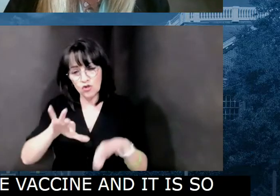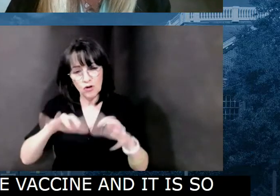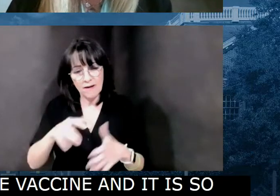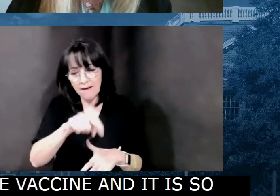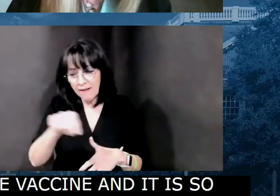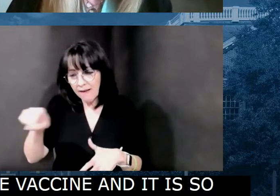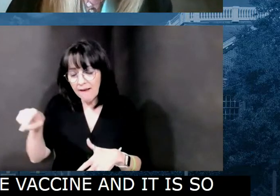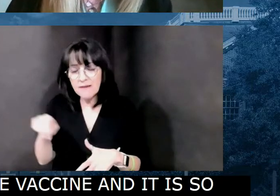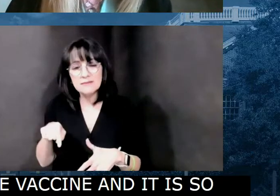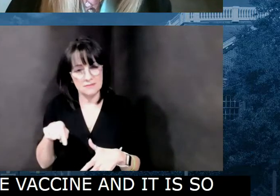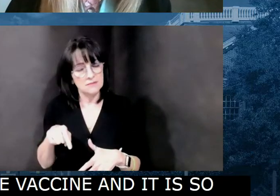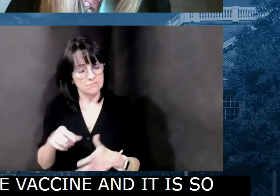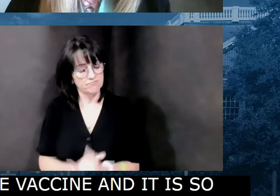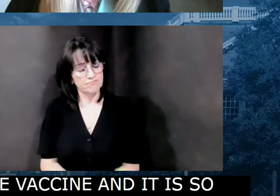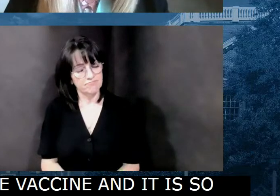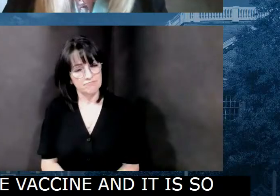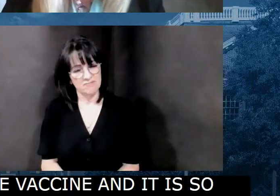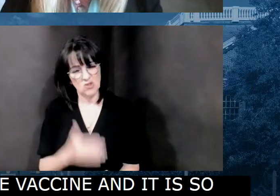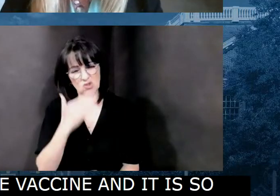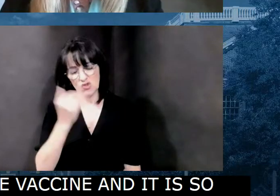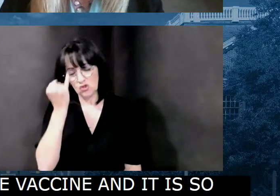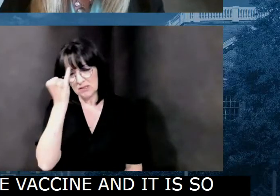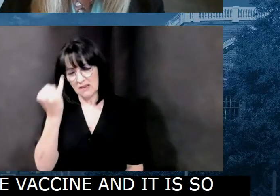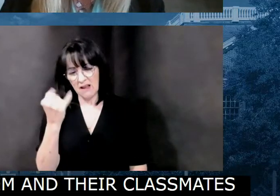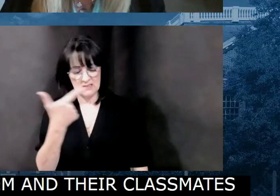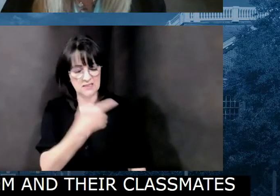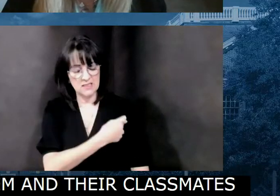All right, next we'll go to Tim Mastro with Delaware State News.